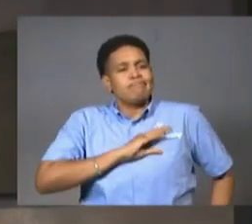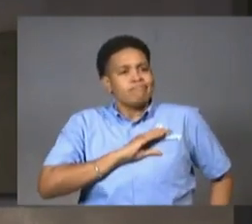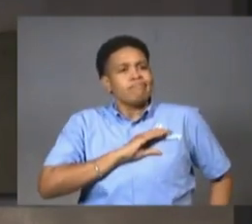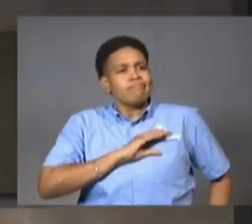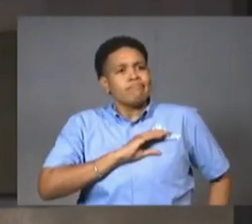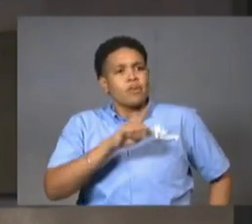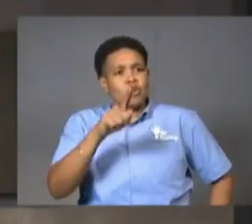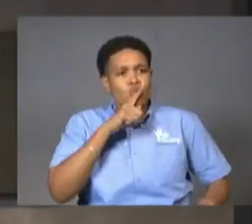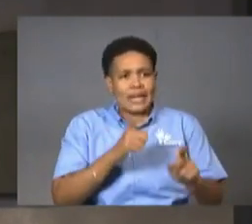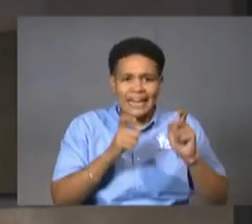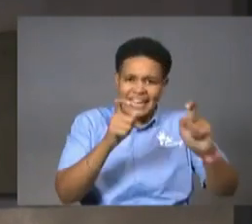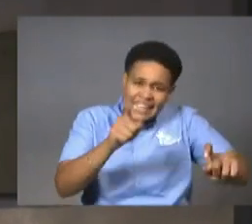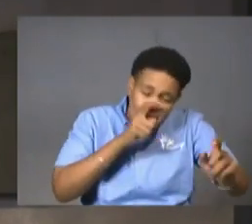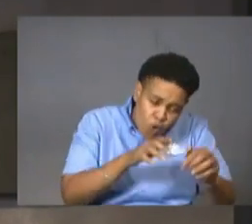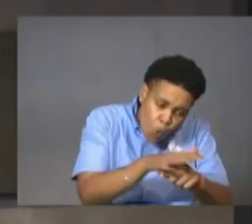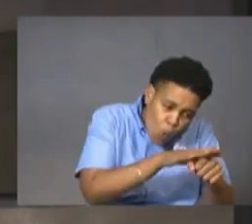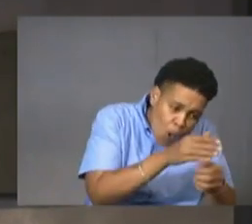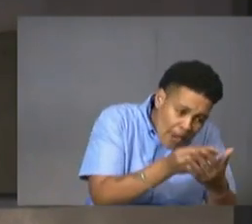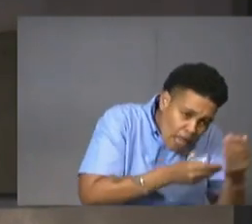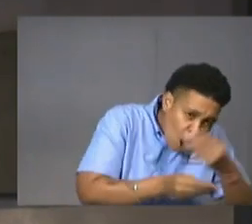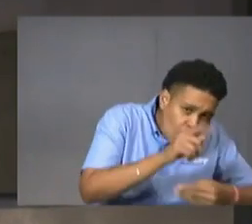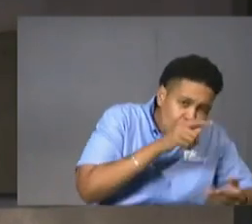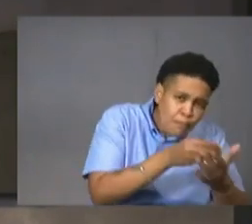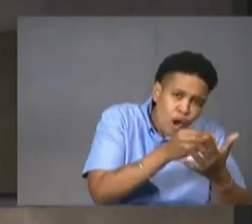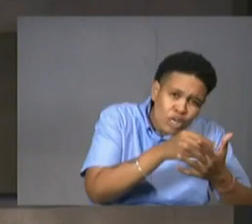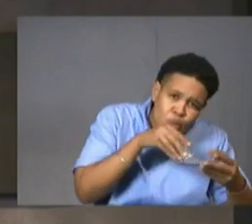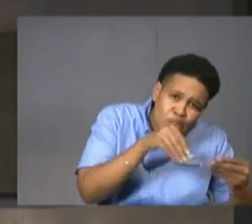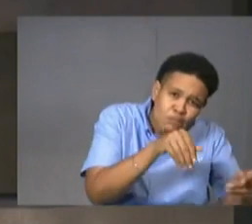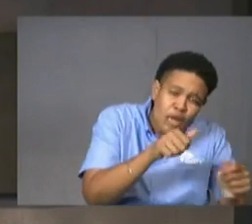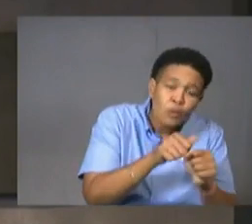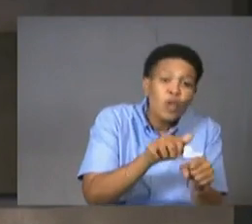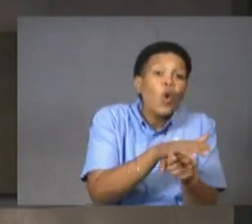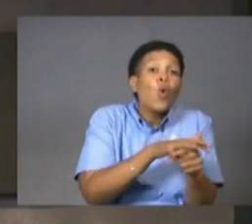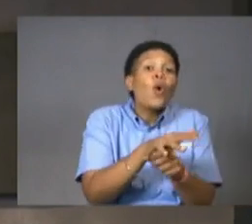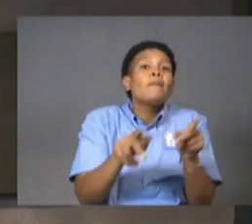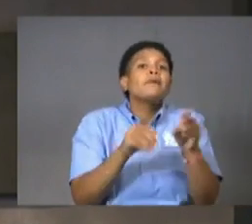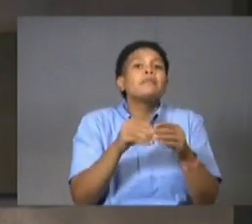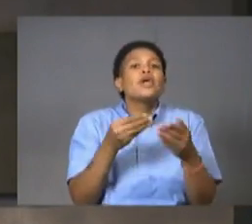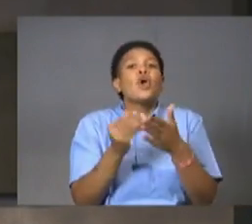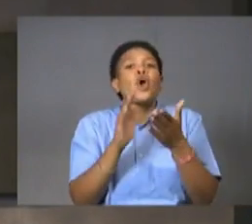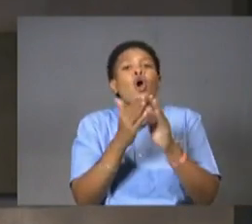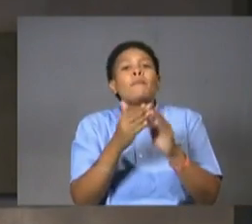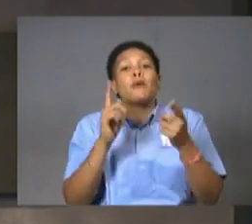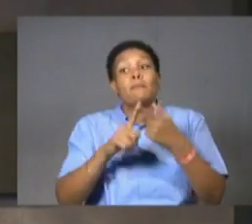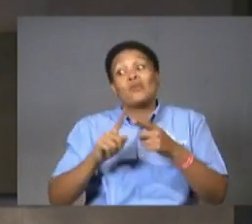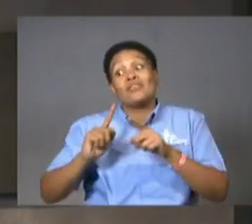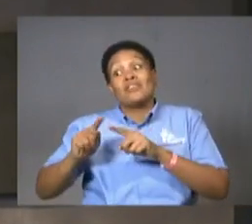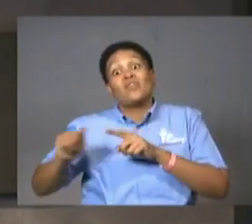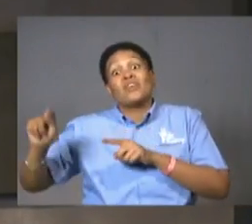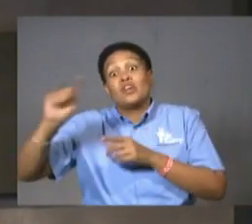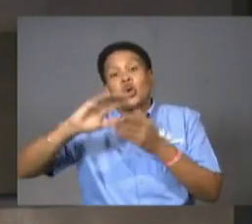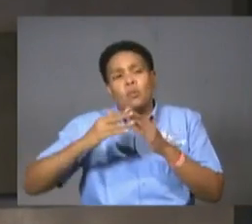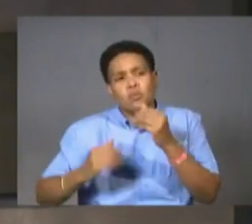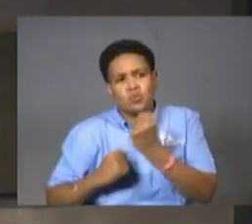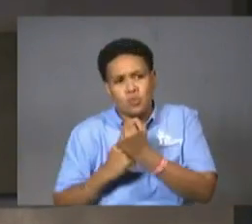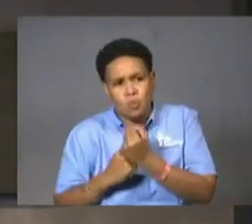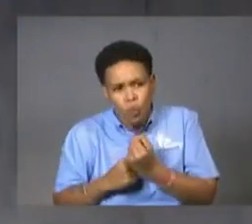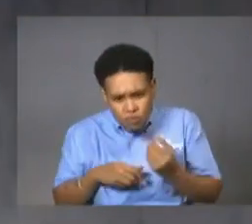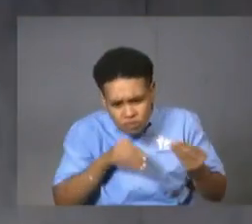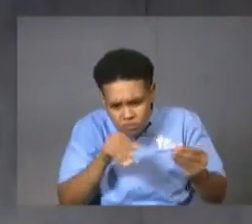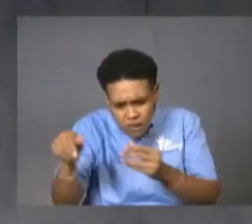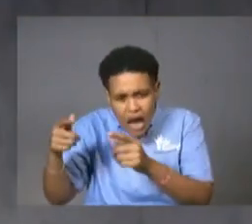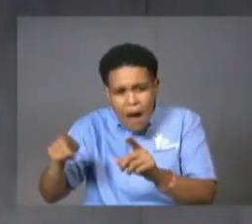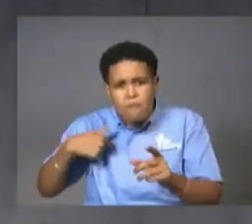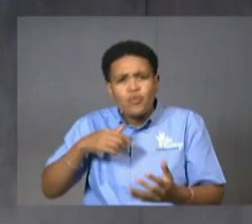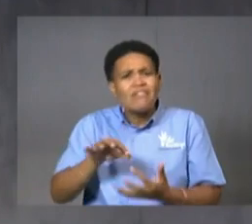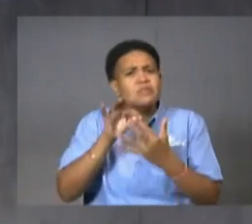local economies, because that money will be spent with local tradesmen in the communities and the hardwares in the community. We have a special